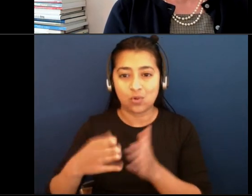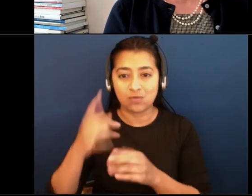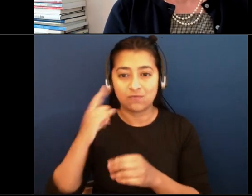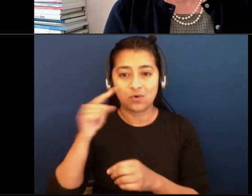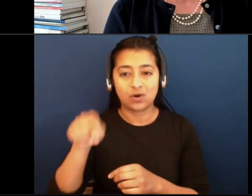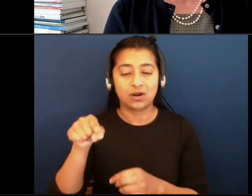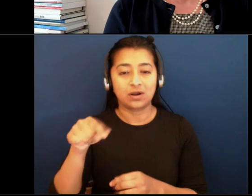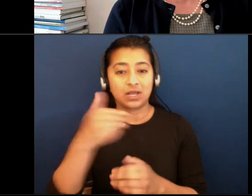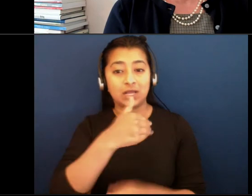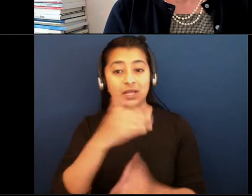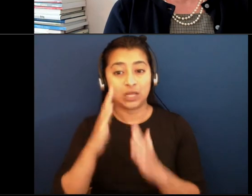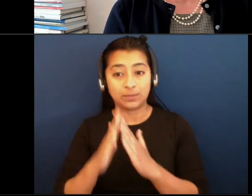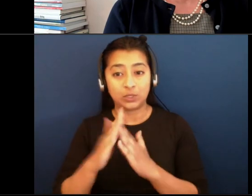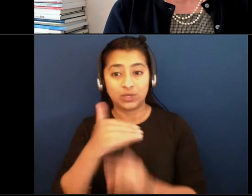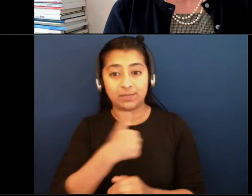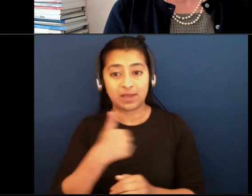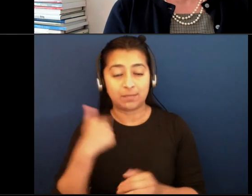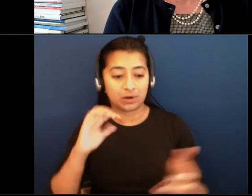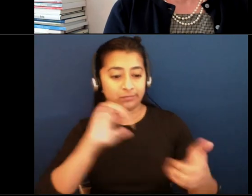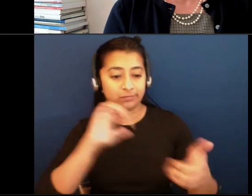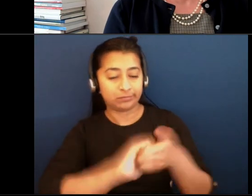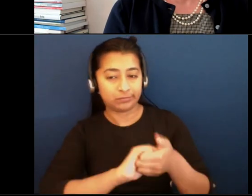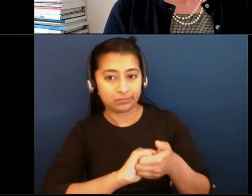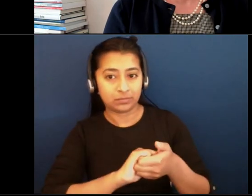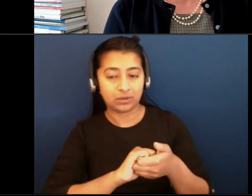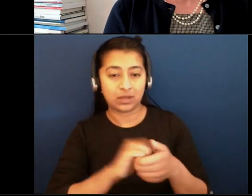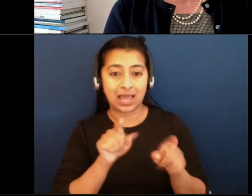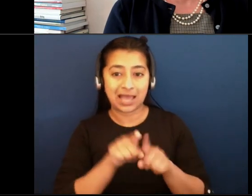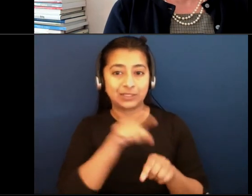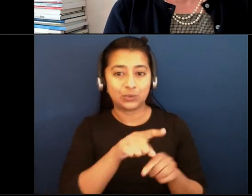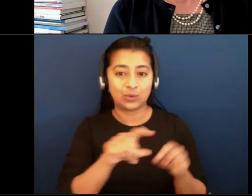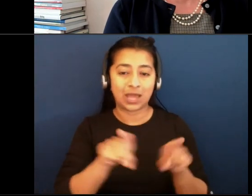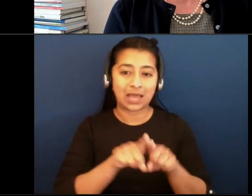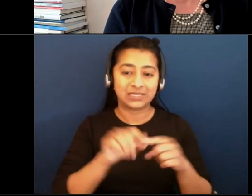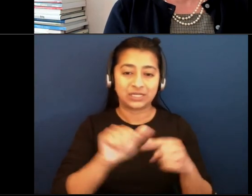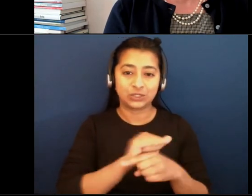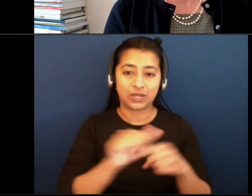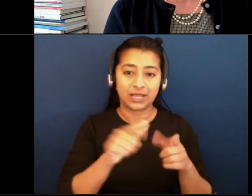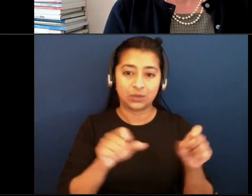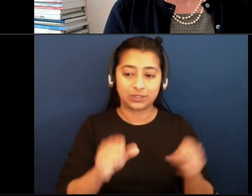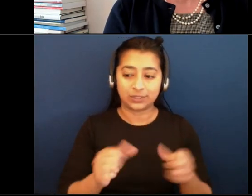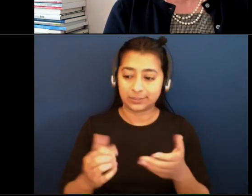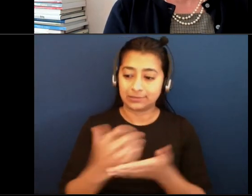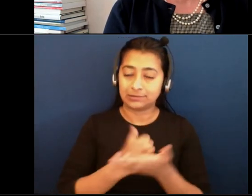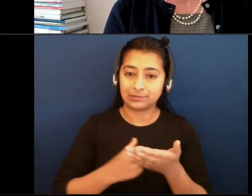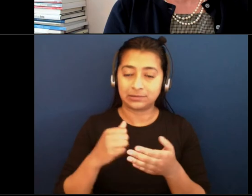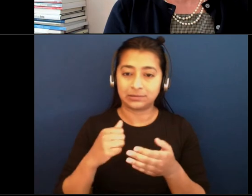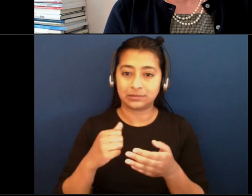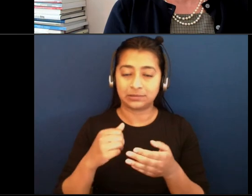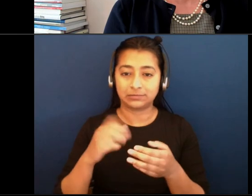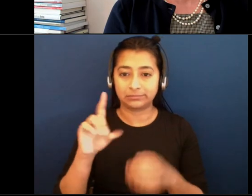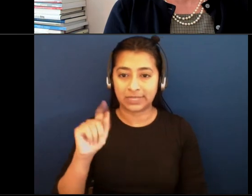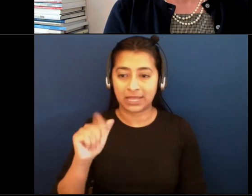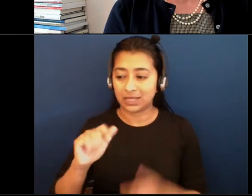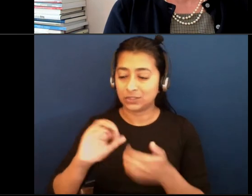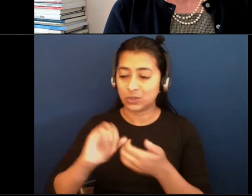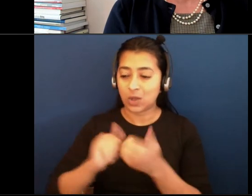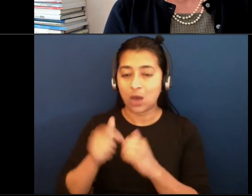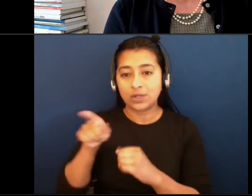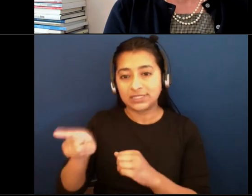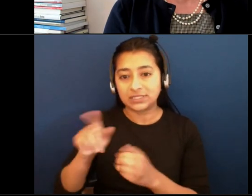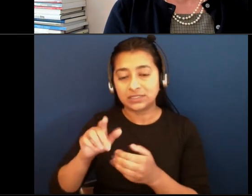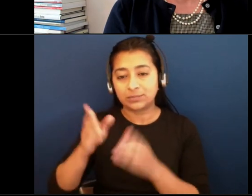who works with you as the trained linguist, collect the data and do your work. At what point does that person become a